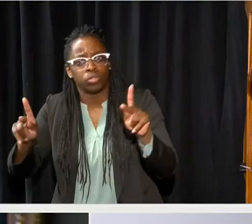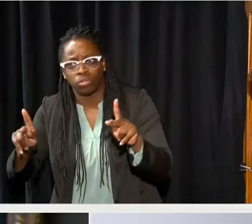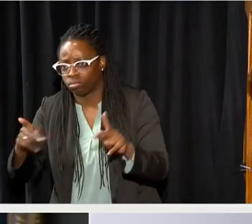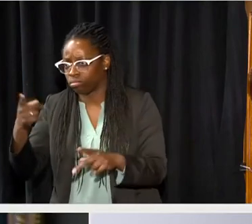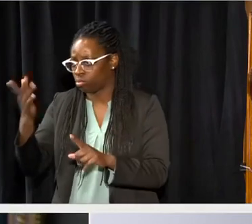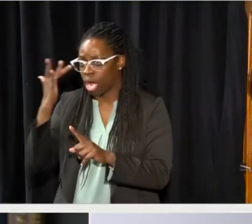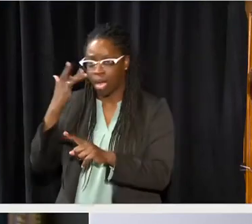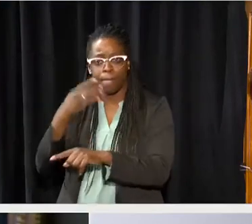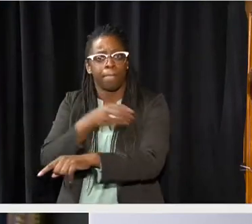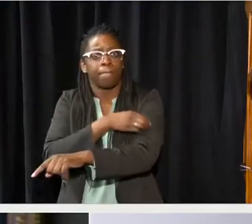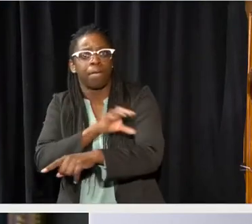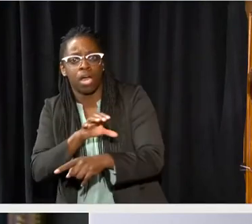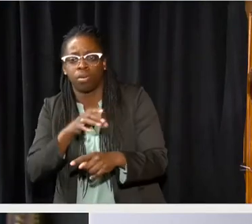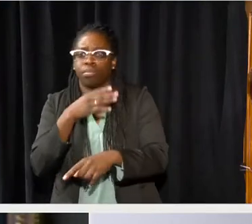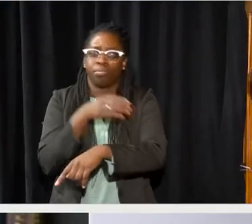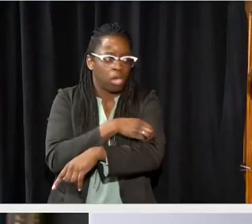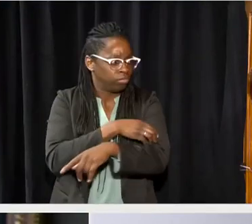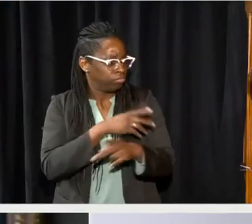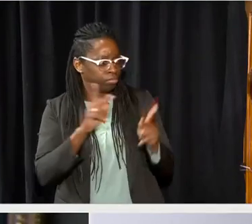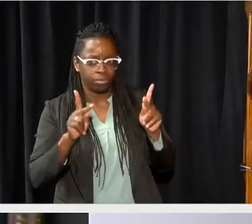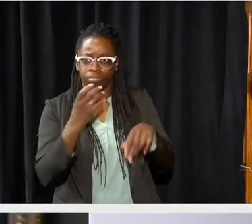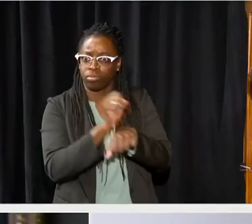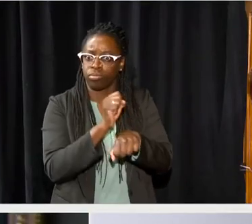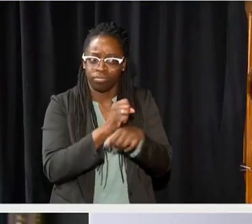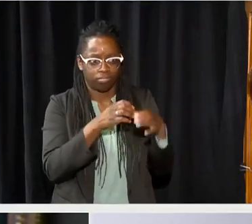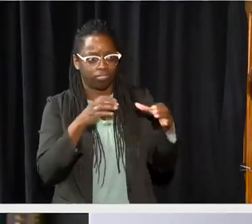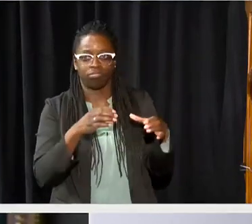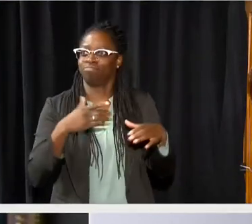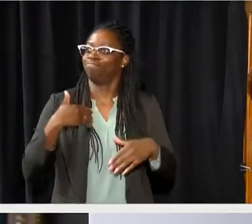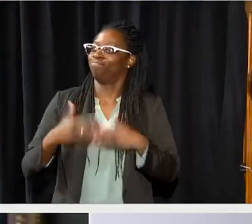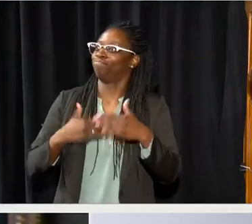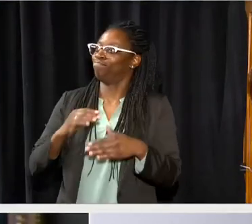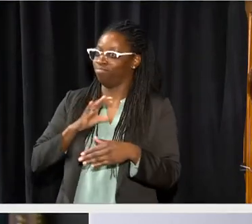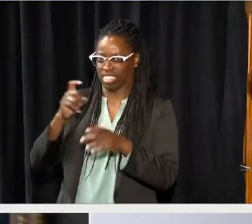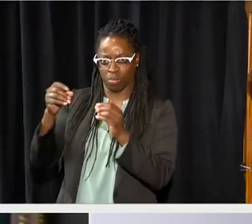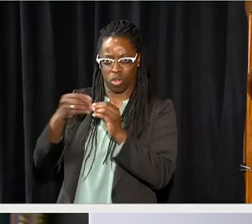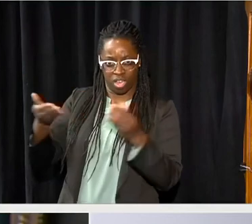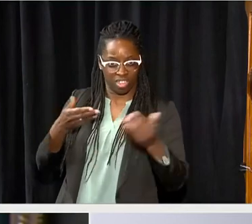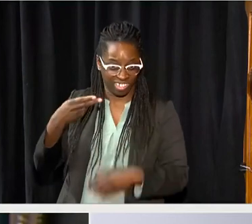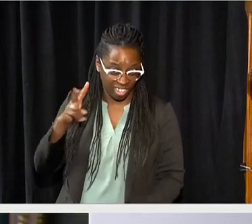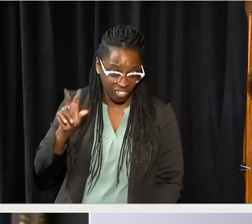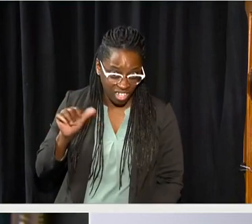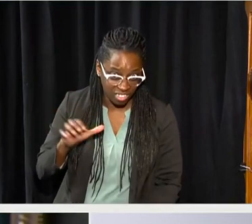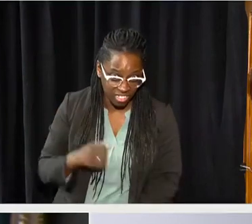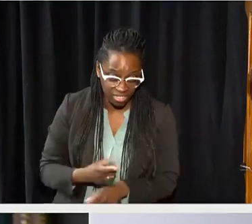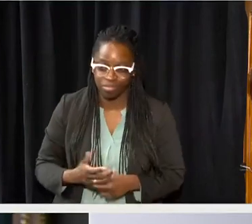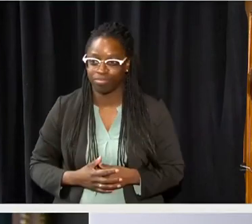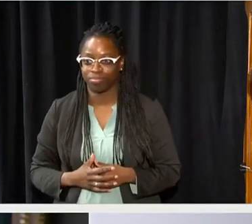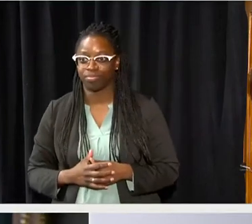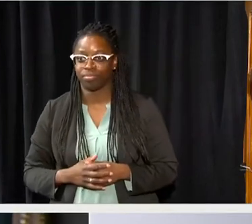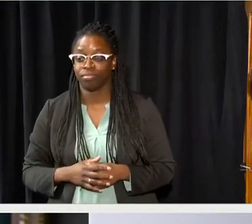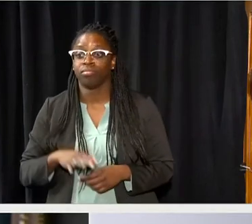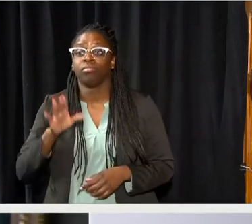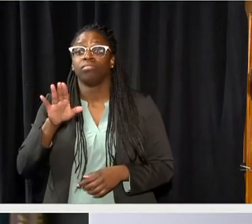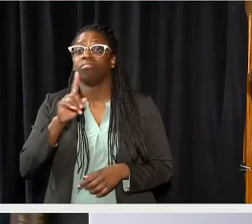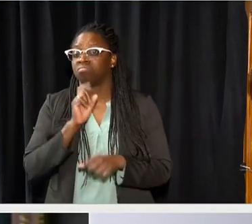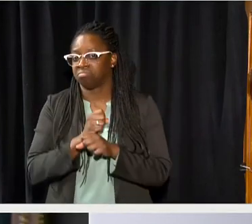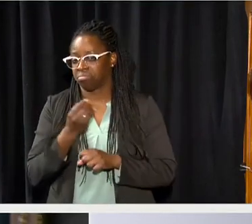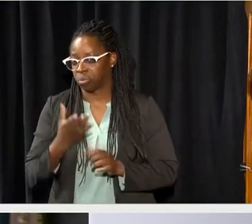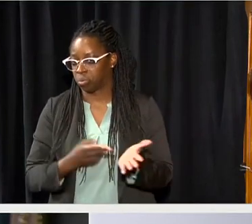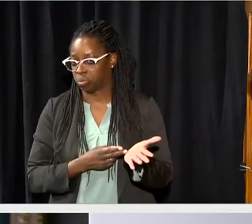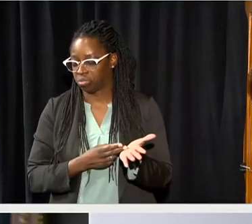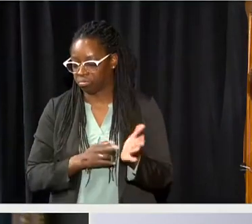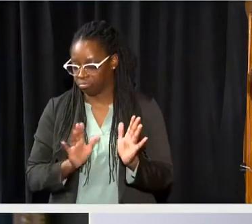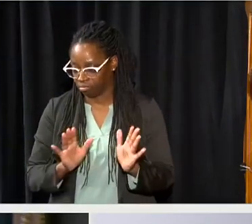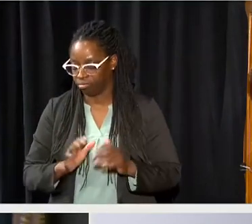Opportunity and equity for workers in every part of this state. The truth is that our cities and